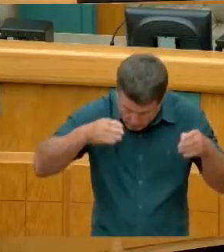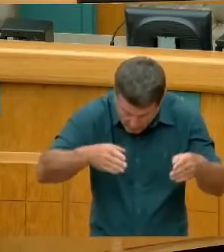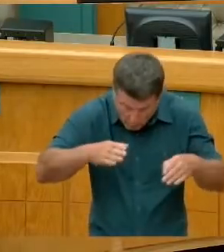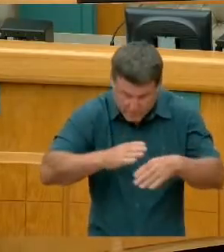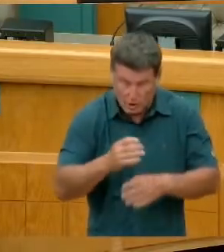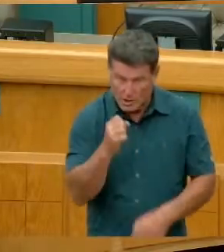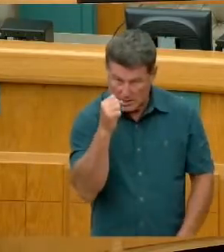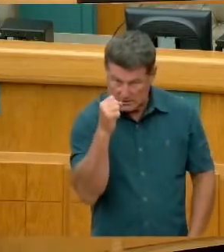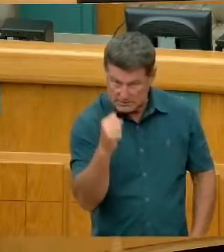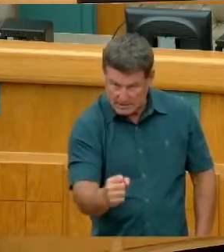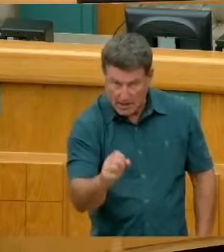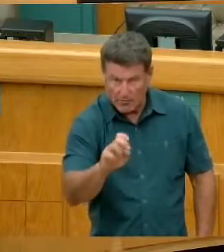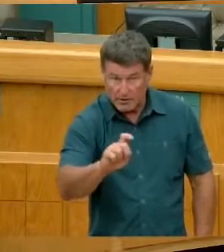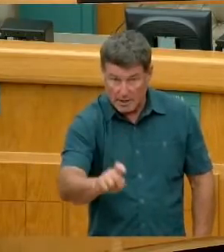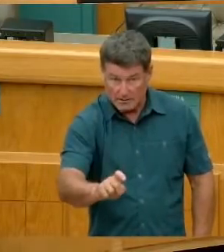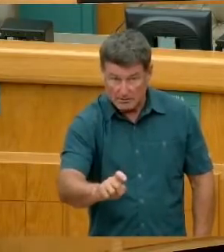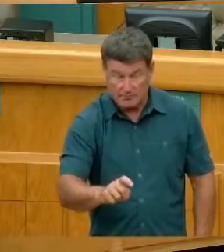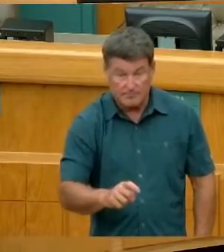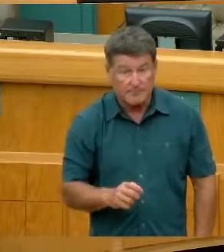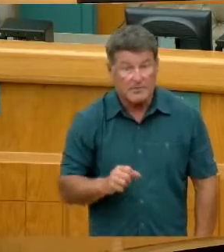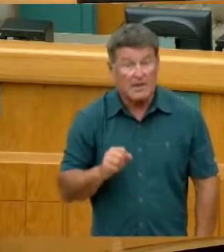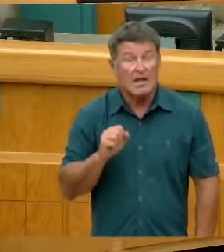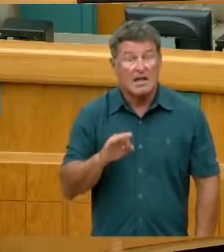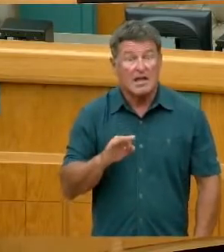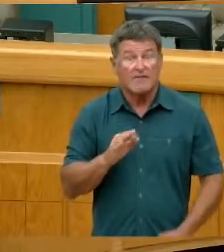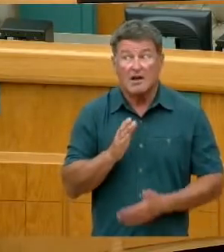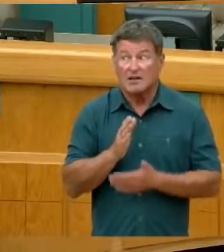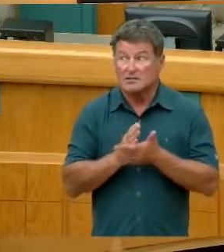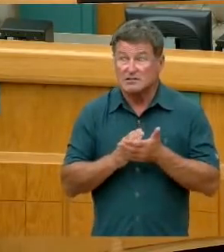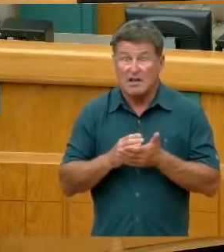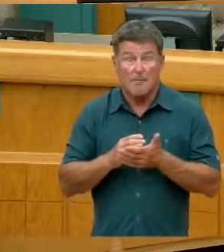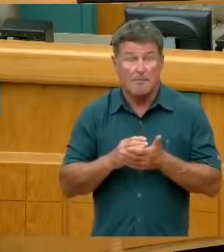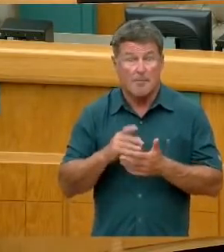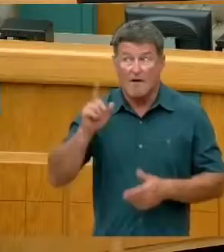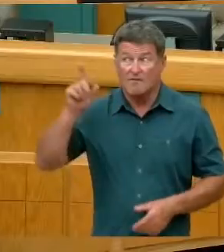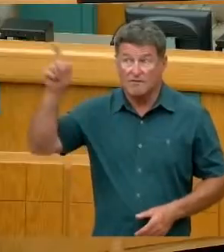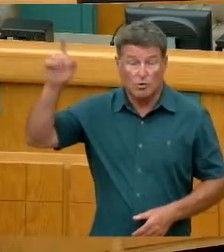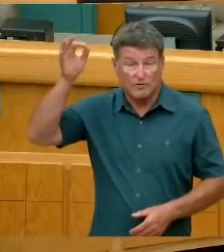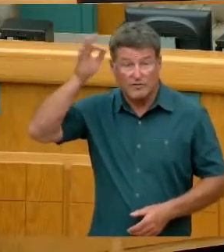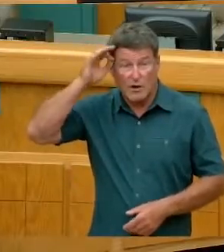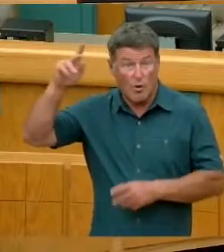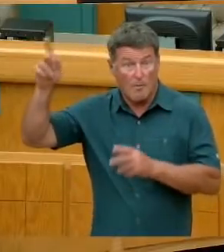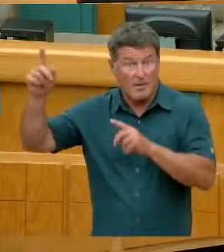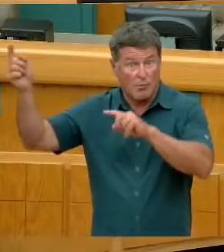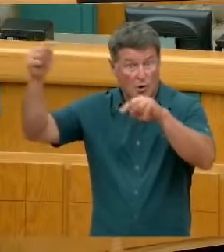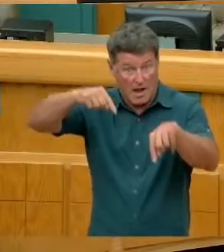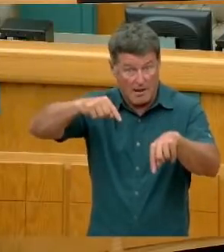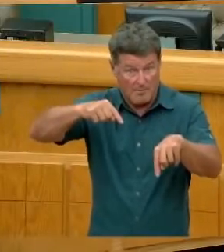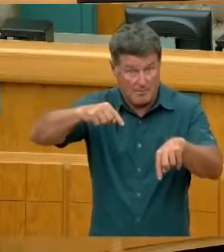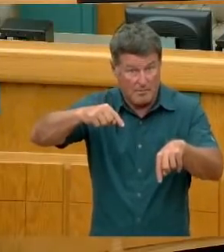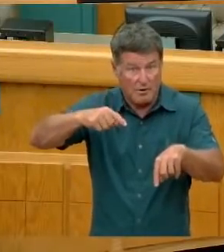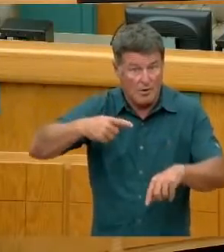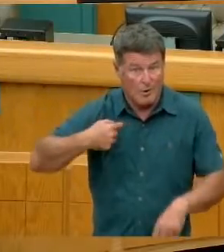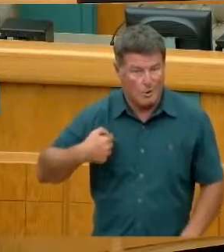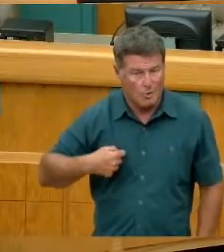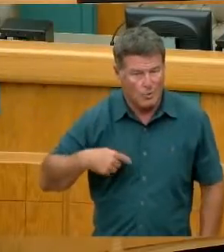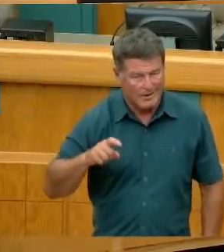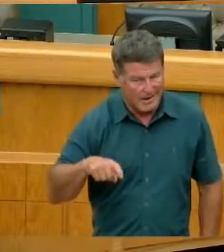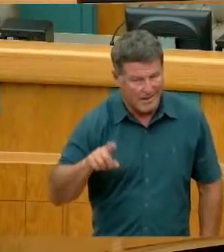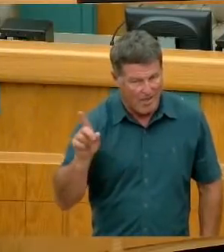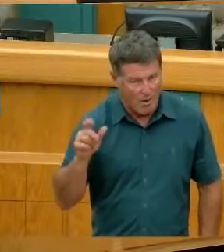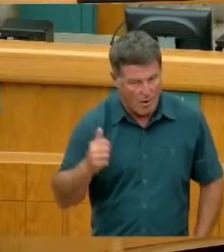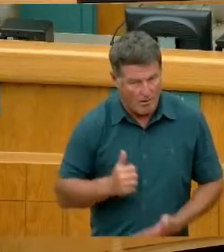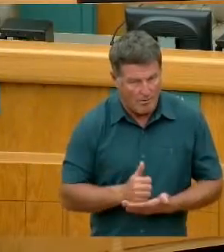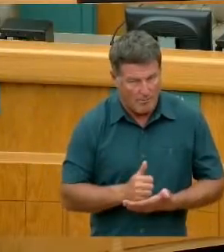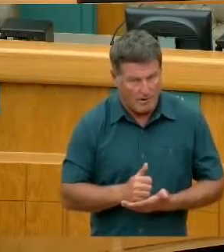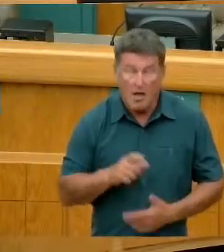be targeting South Texas. And I don't want you to be surprised if we get some of these assets here because they're needed. These teams,